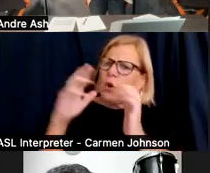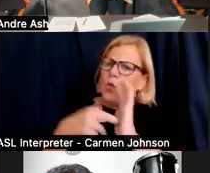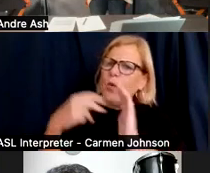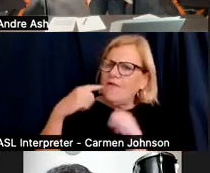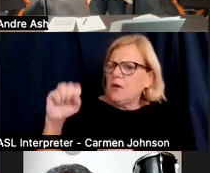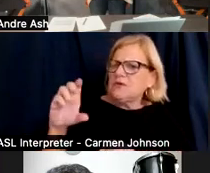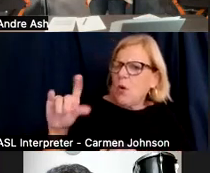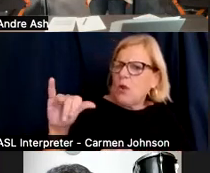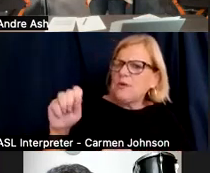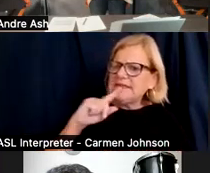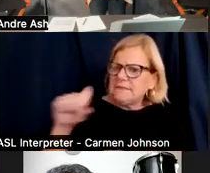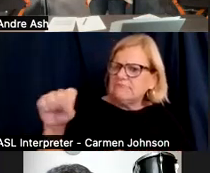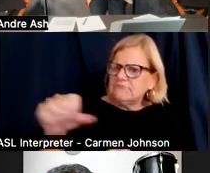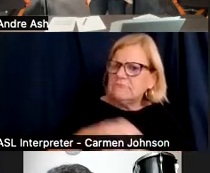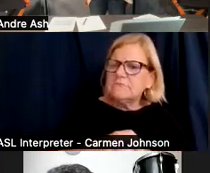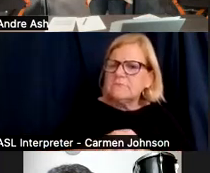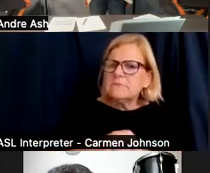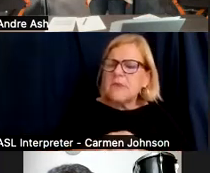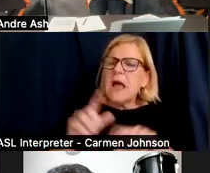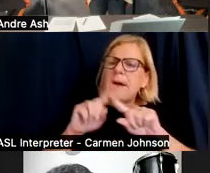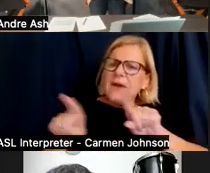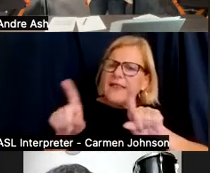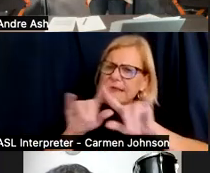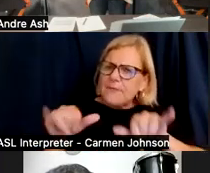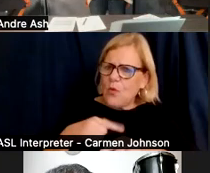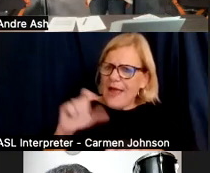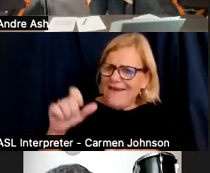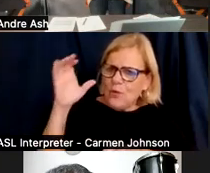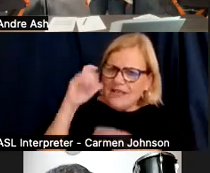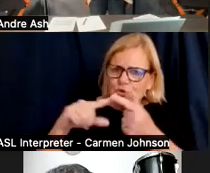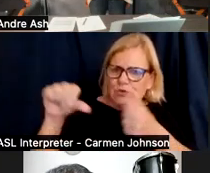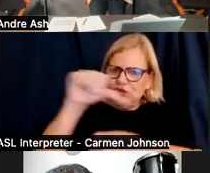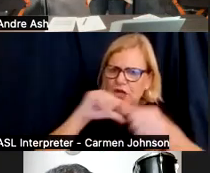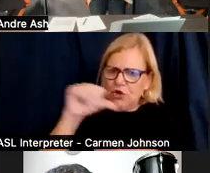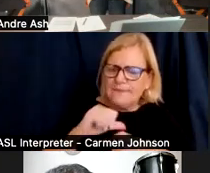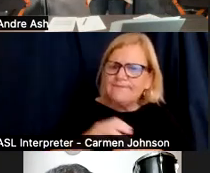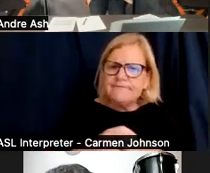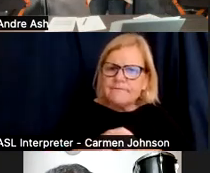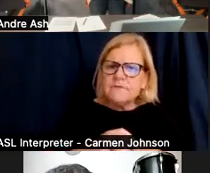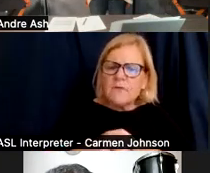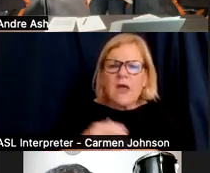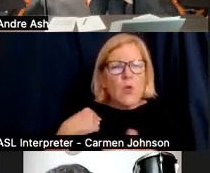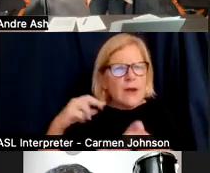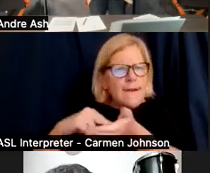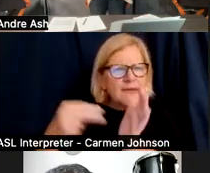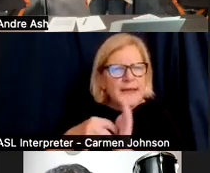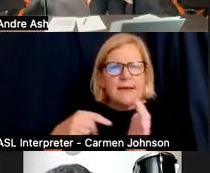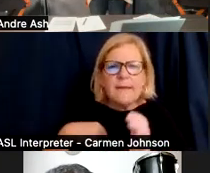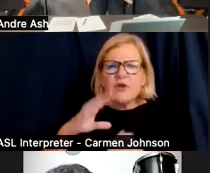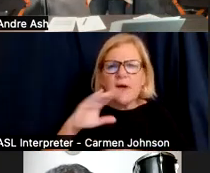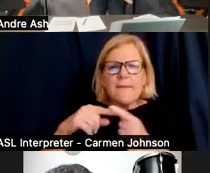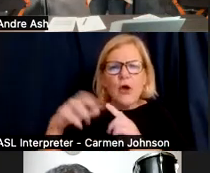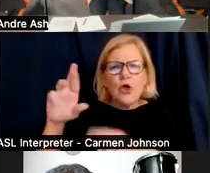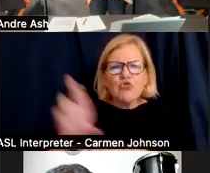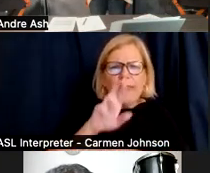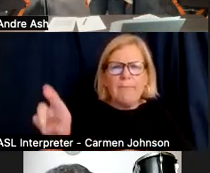okay? But at the same time, we have to listen to each other. And when I'm saying, I'm referring to like the rhythm